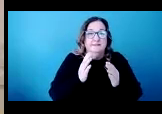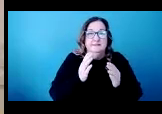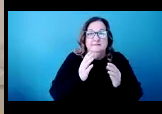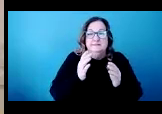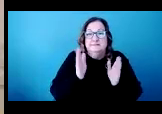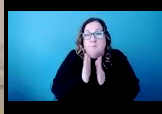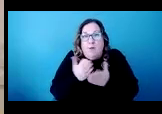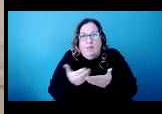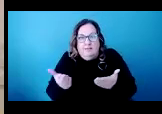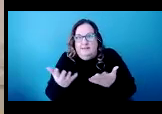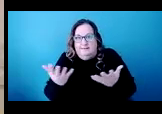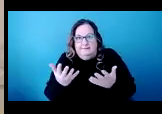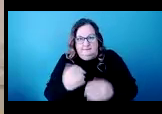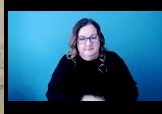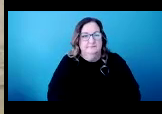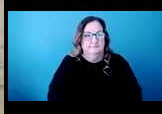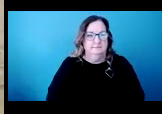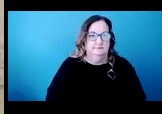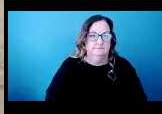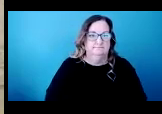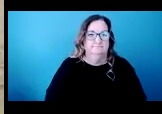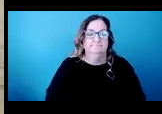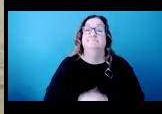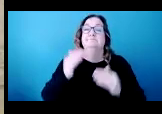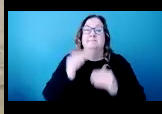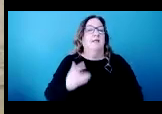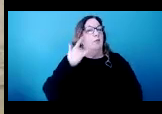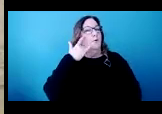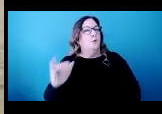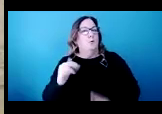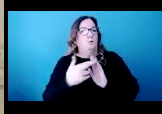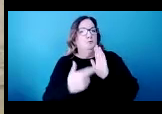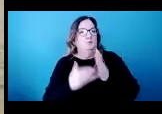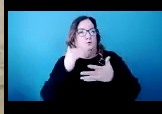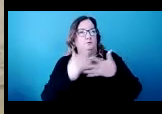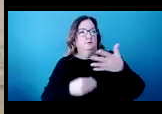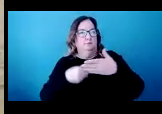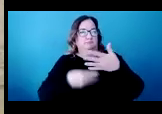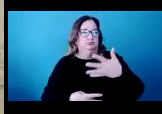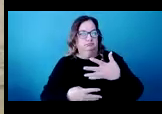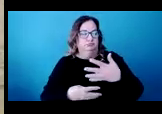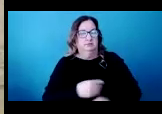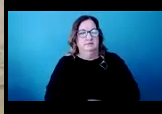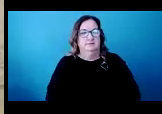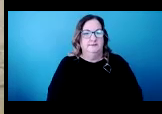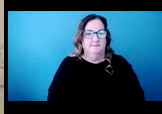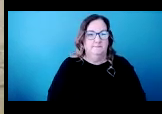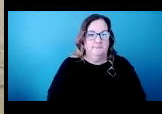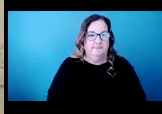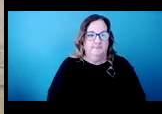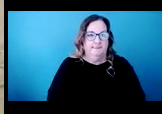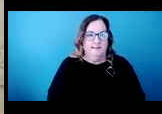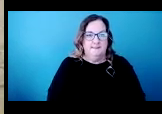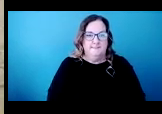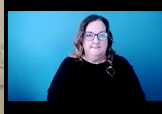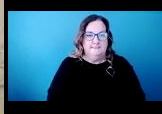And then here are some golden rules. Years ago, there was a director of the